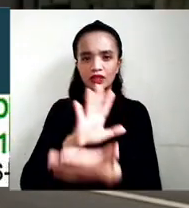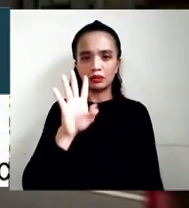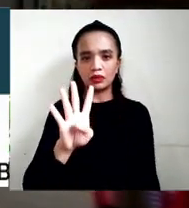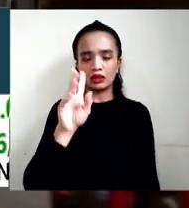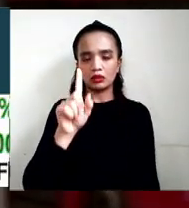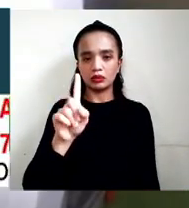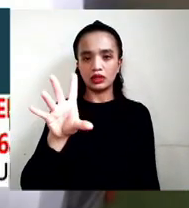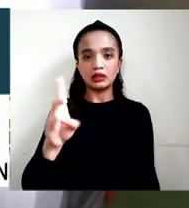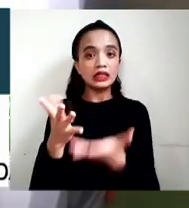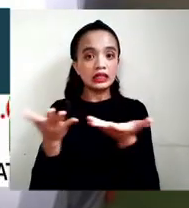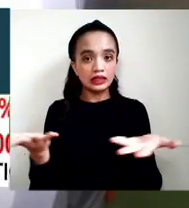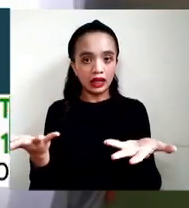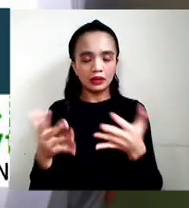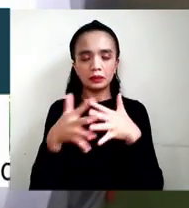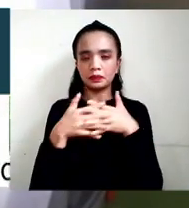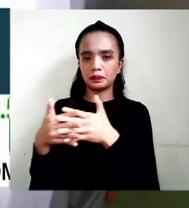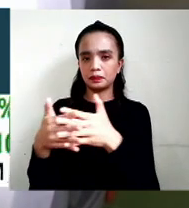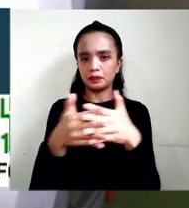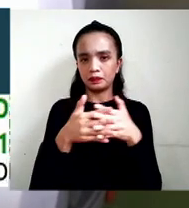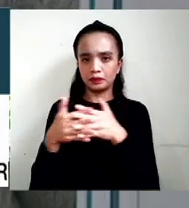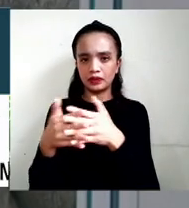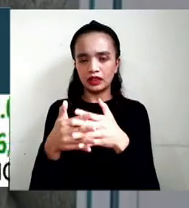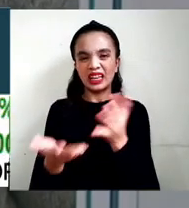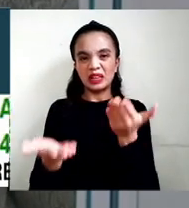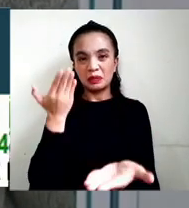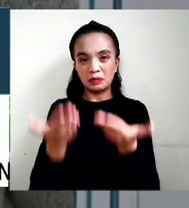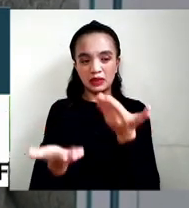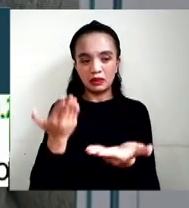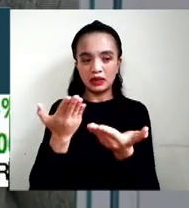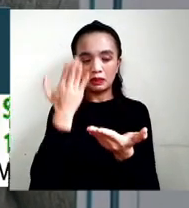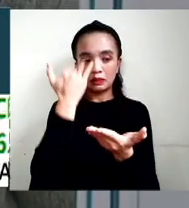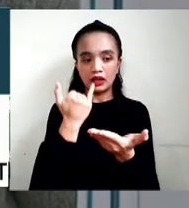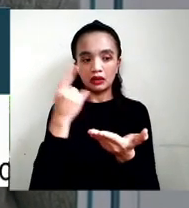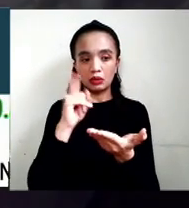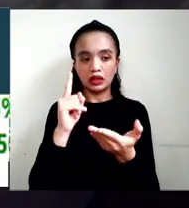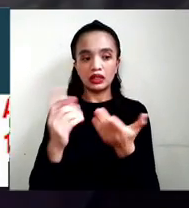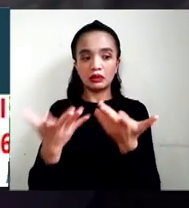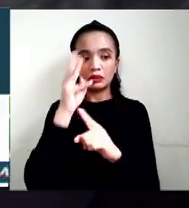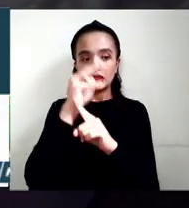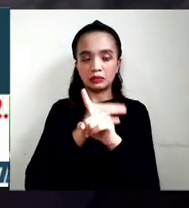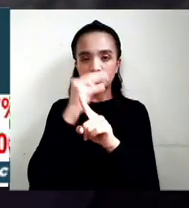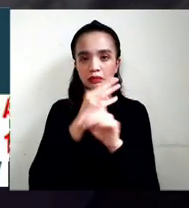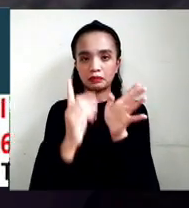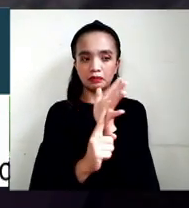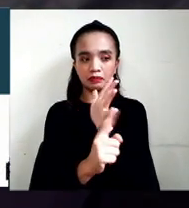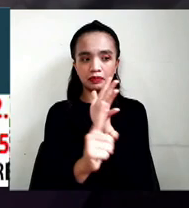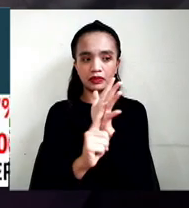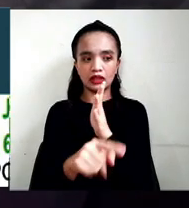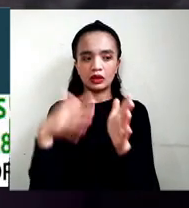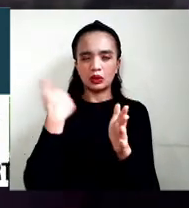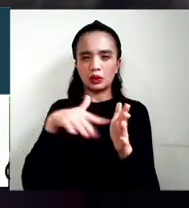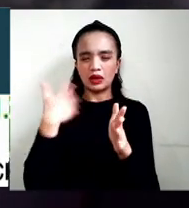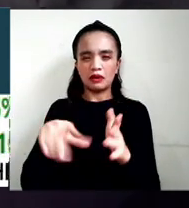United States. She added that it may become the dominant strain by the end of March. The highly transmissible South